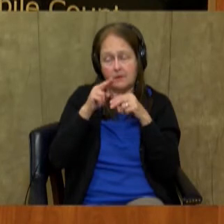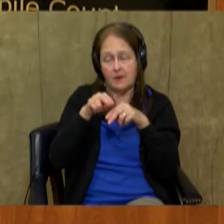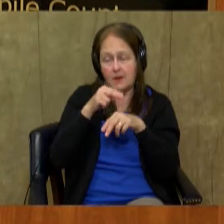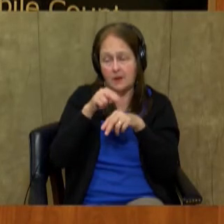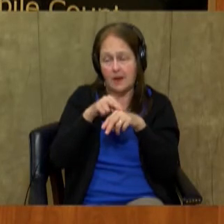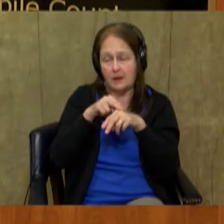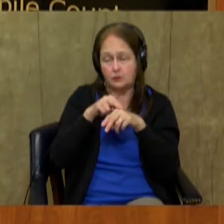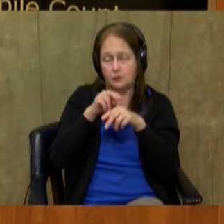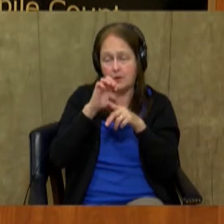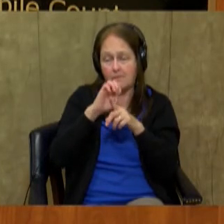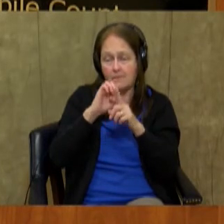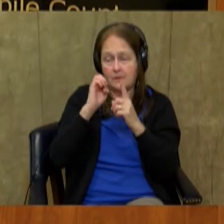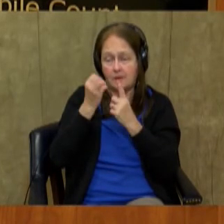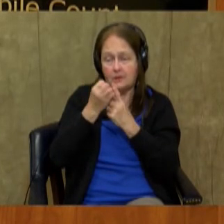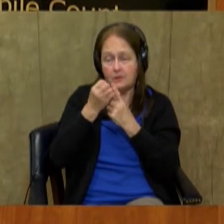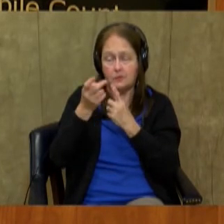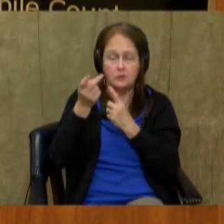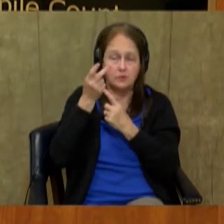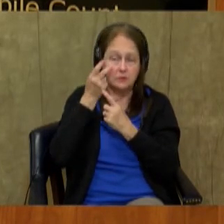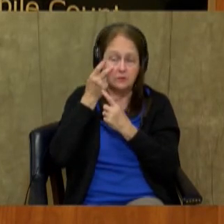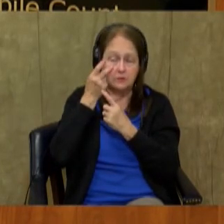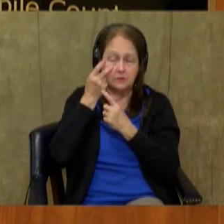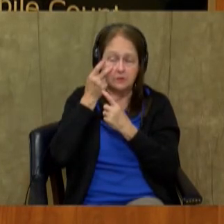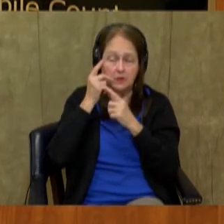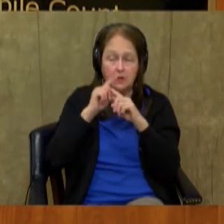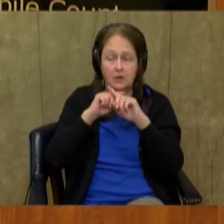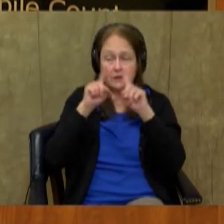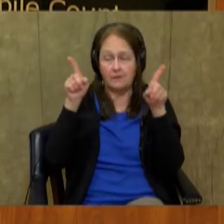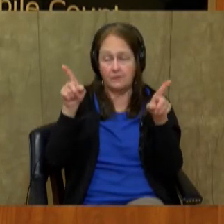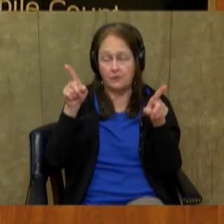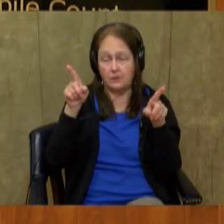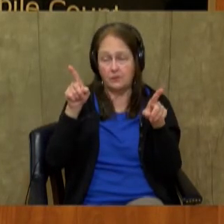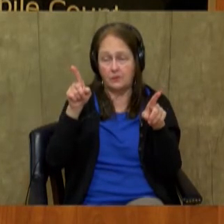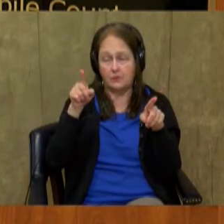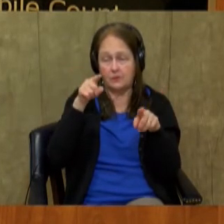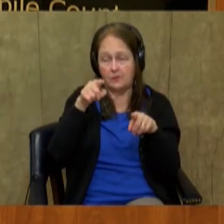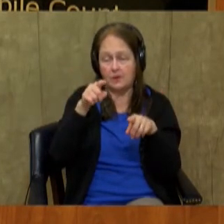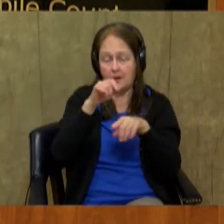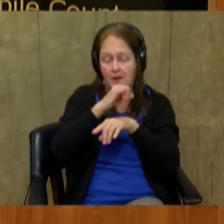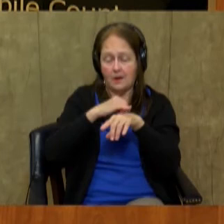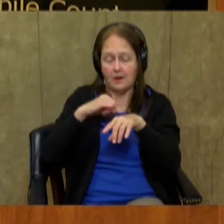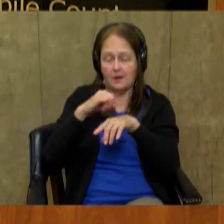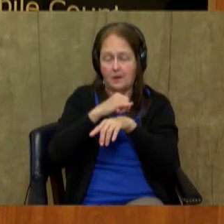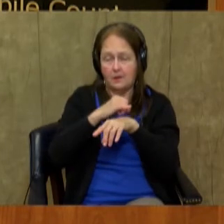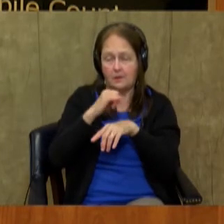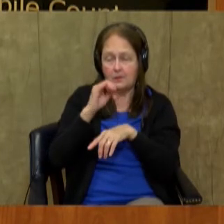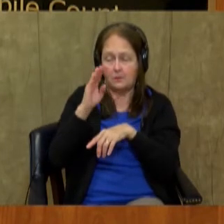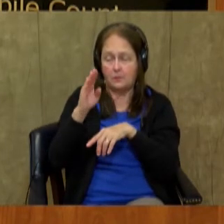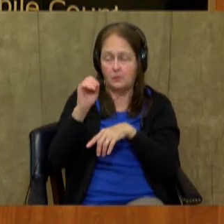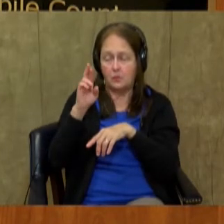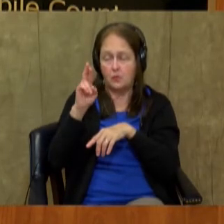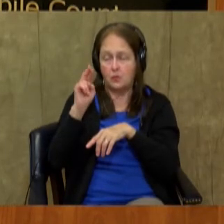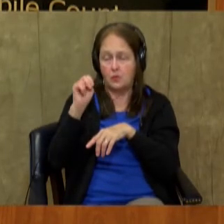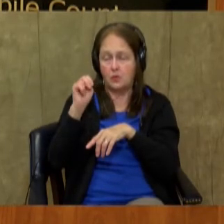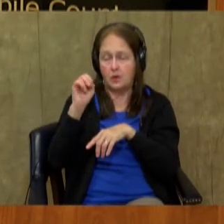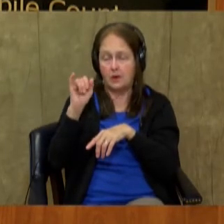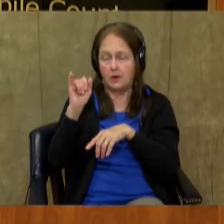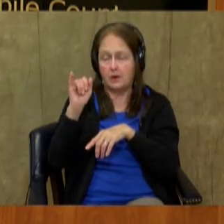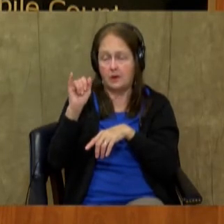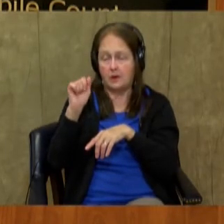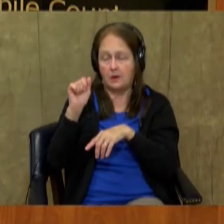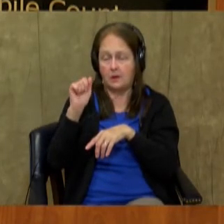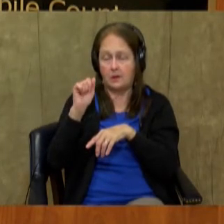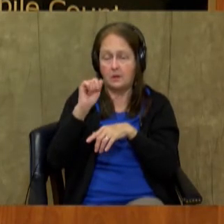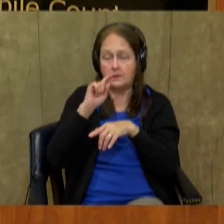environment. But yet you see the contrast with what we see here on the island of Borneo. A lot of slash and burn farming,